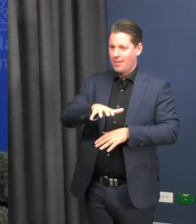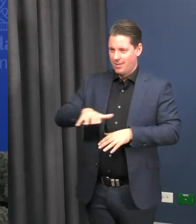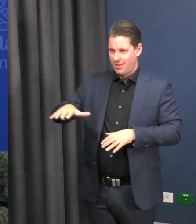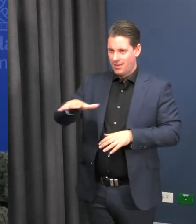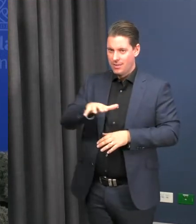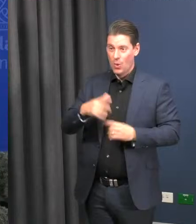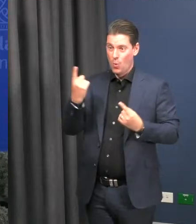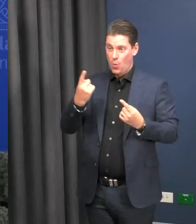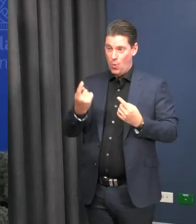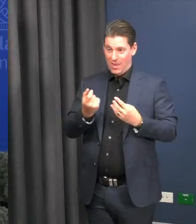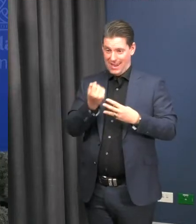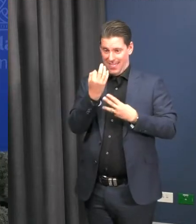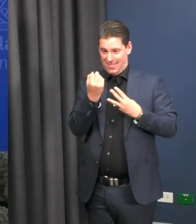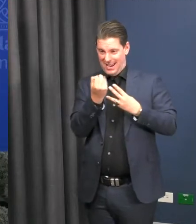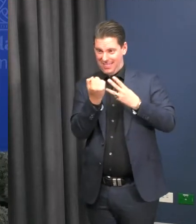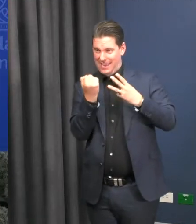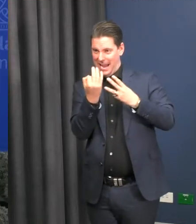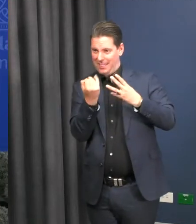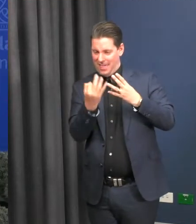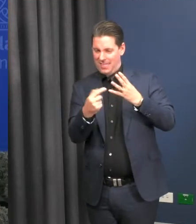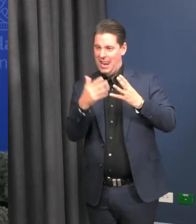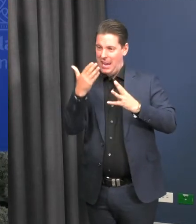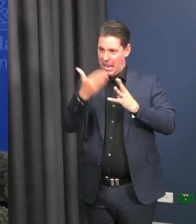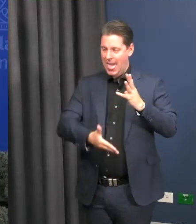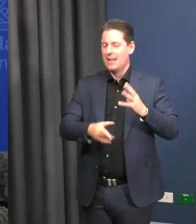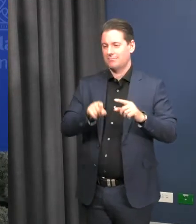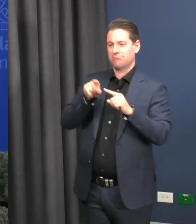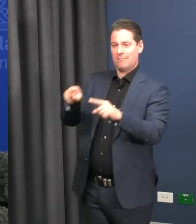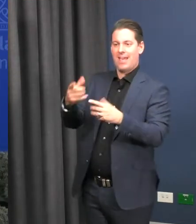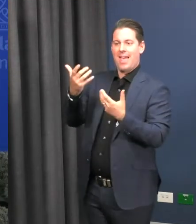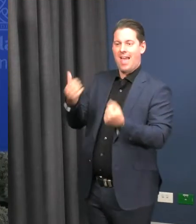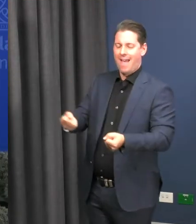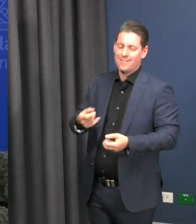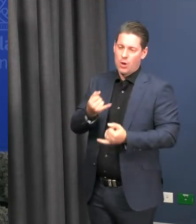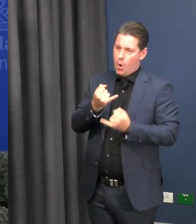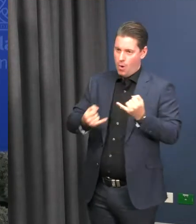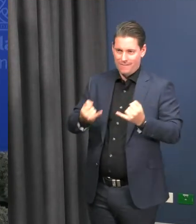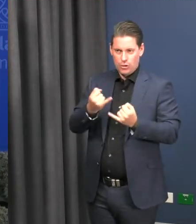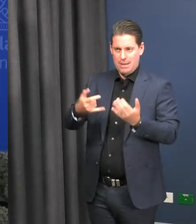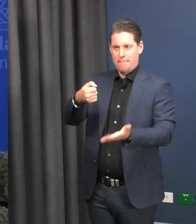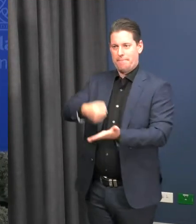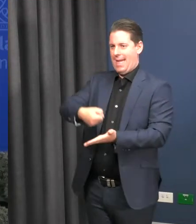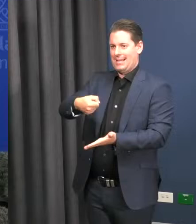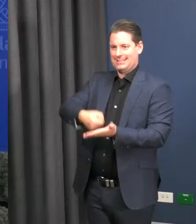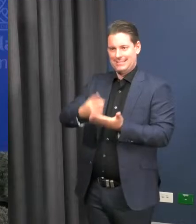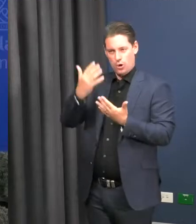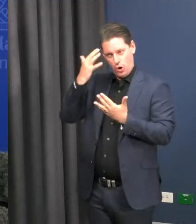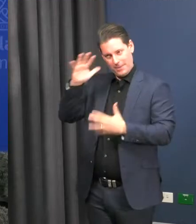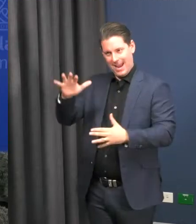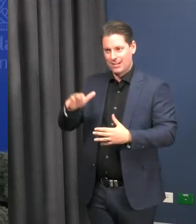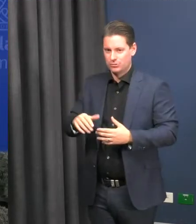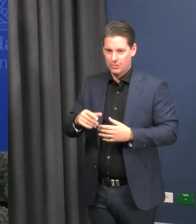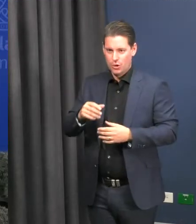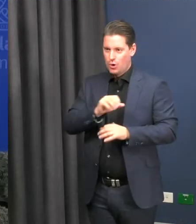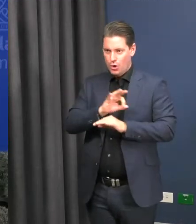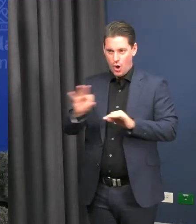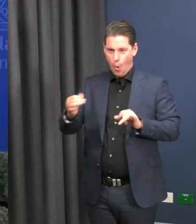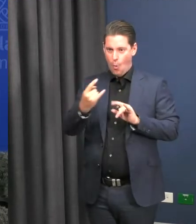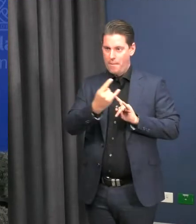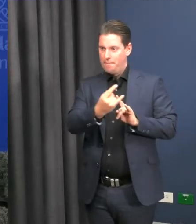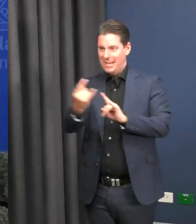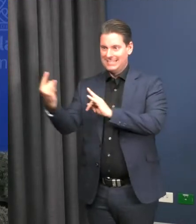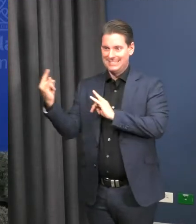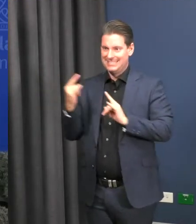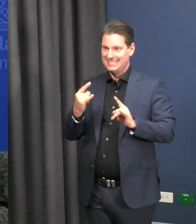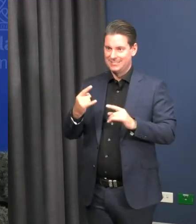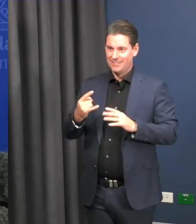have no other options. It will be a very basic facility. This is not a facility with beds. It's not designed for the long